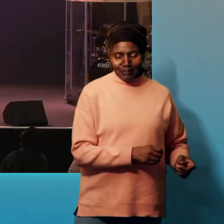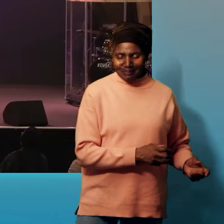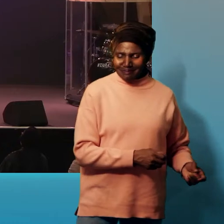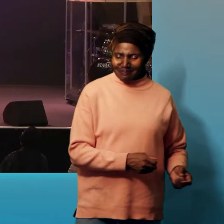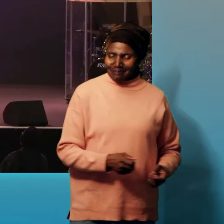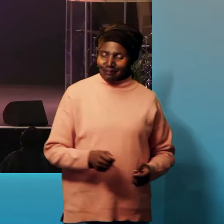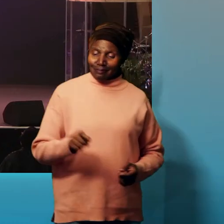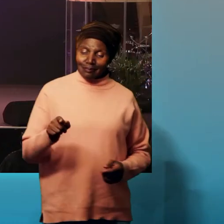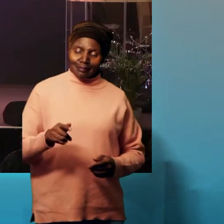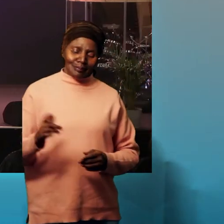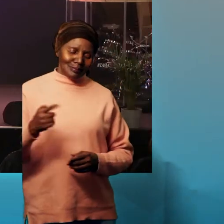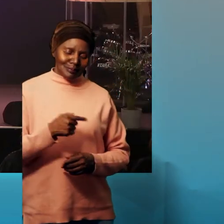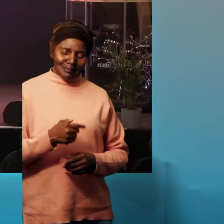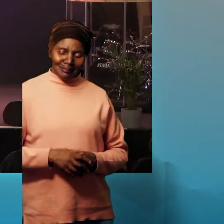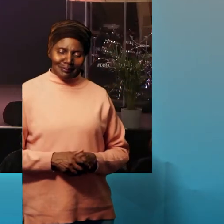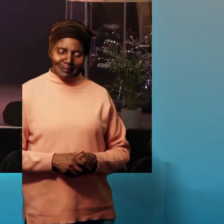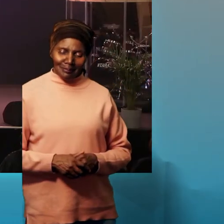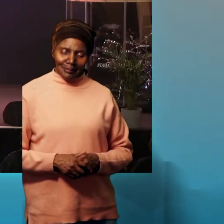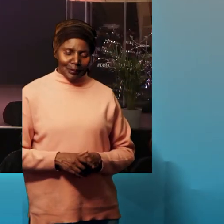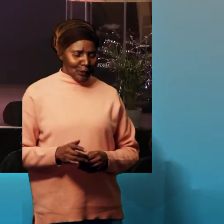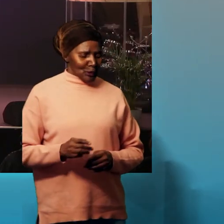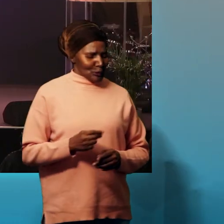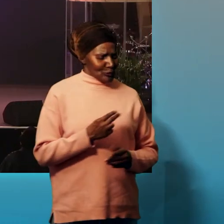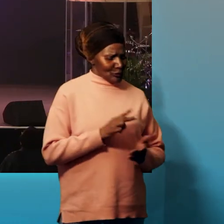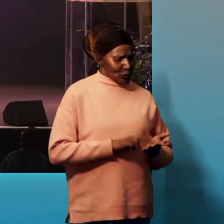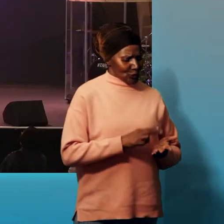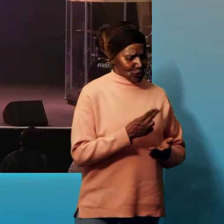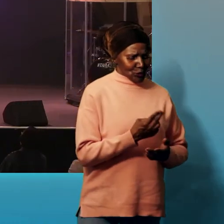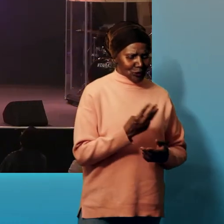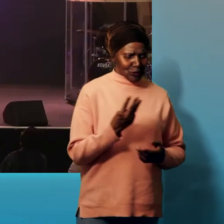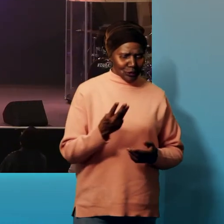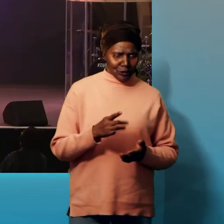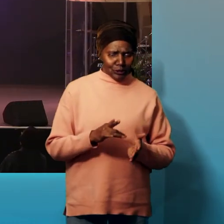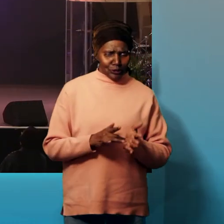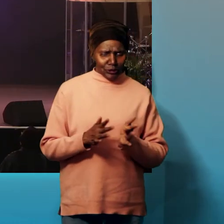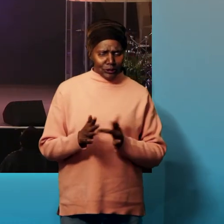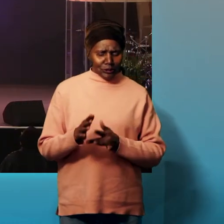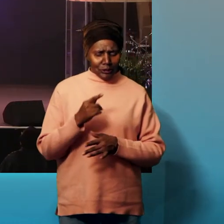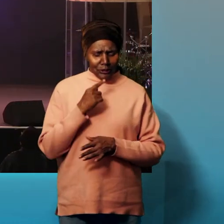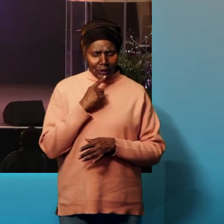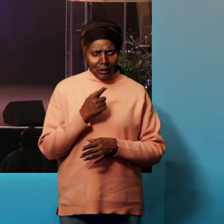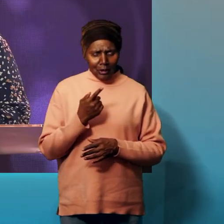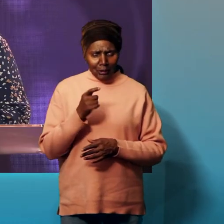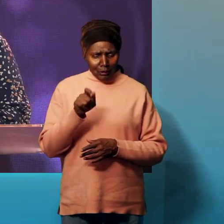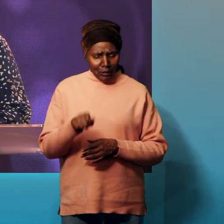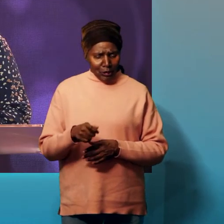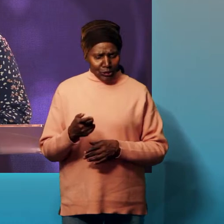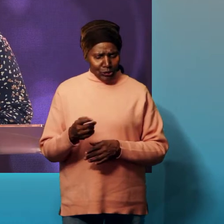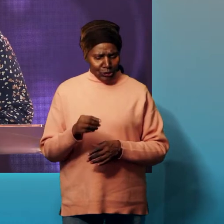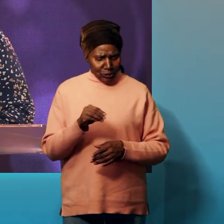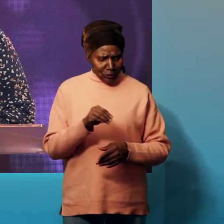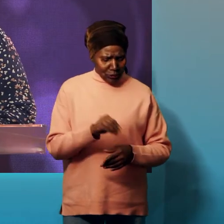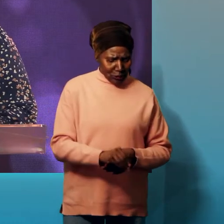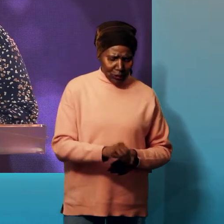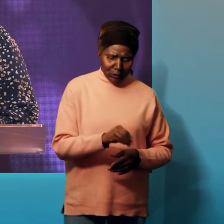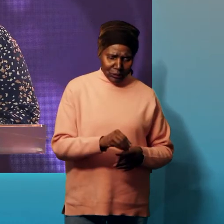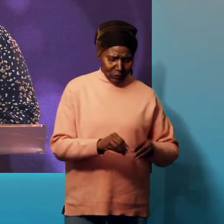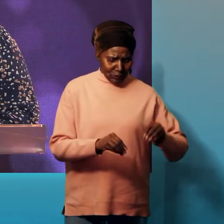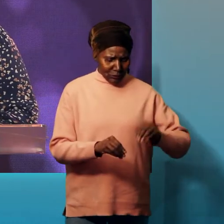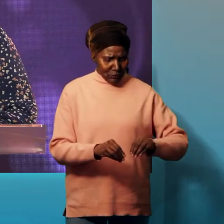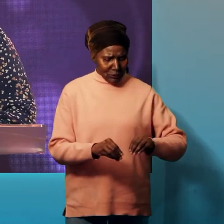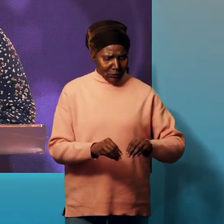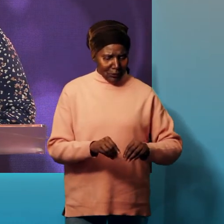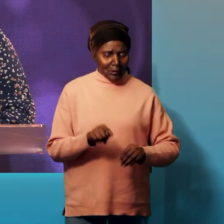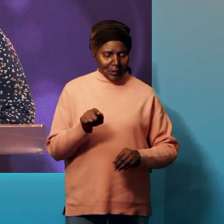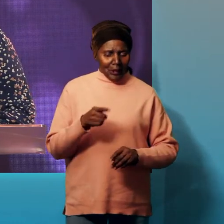Verse 23, Jesus replied, the one who has dipped his hand into the bowl with me will betray